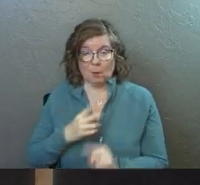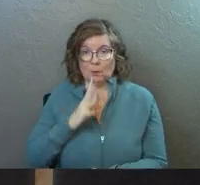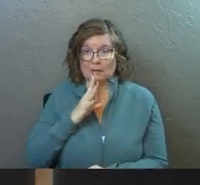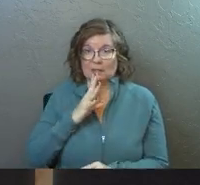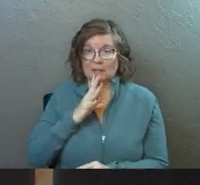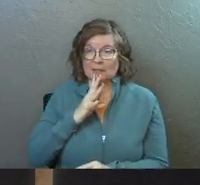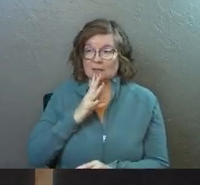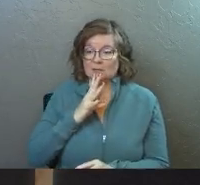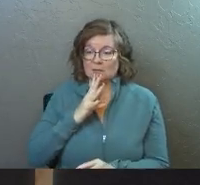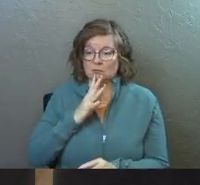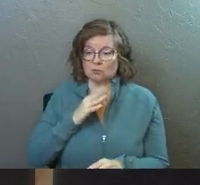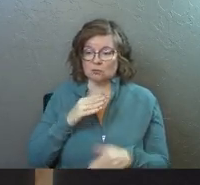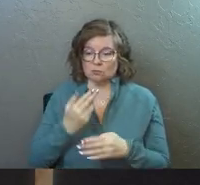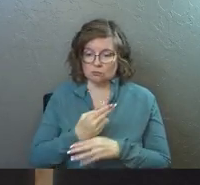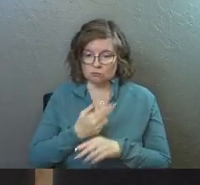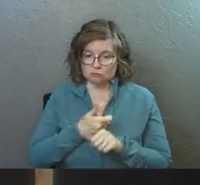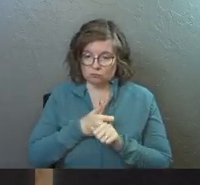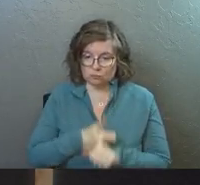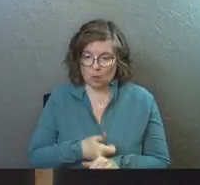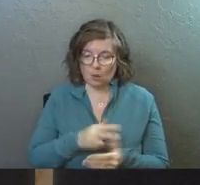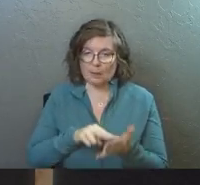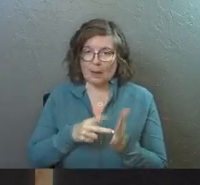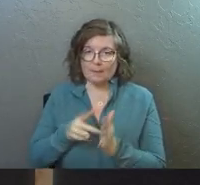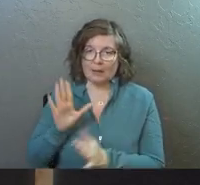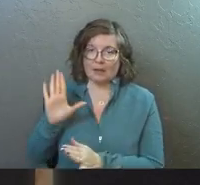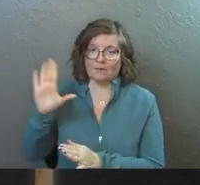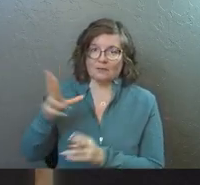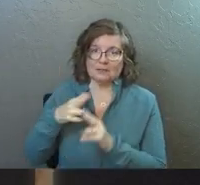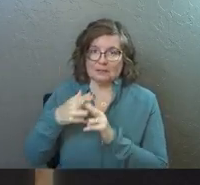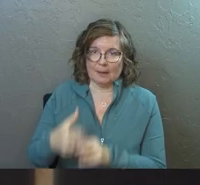speak, to walk in the meaning of his name.